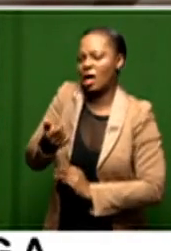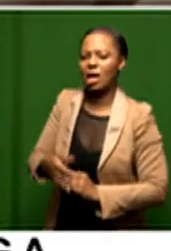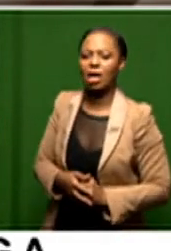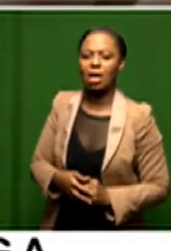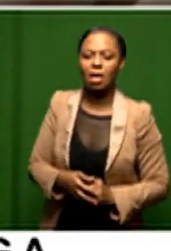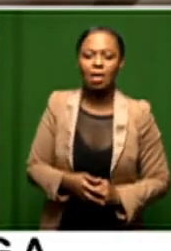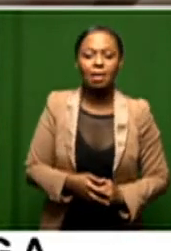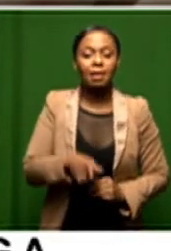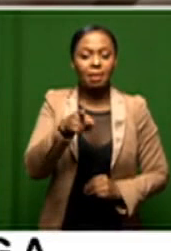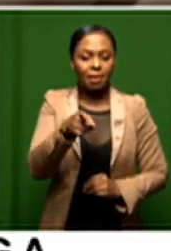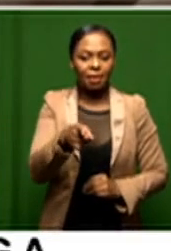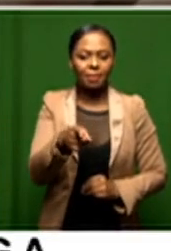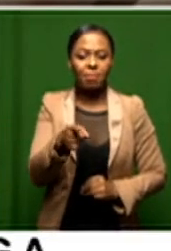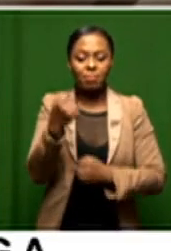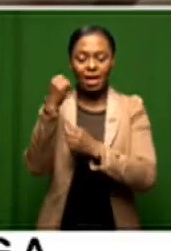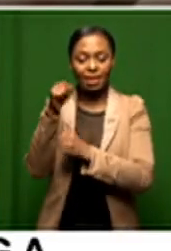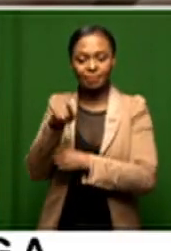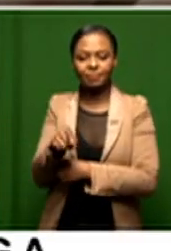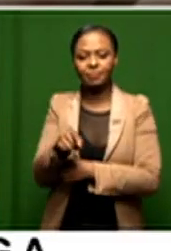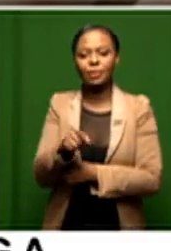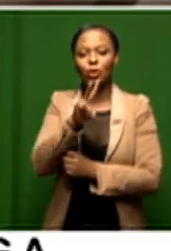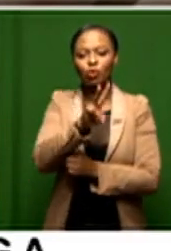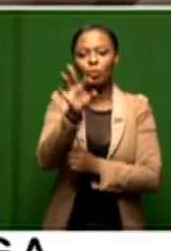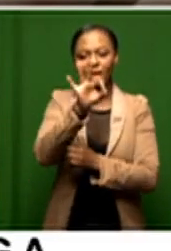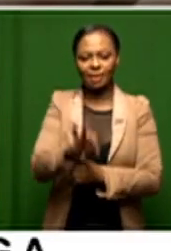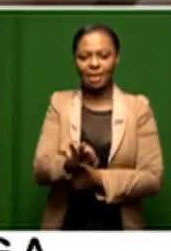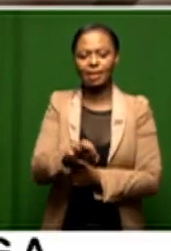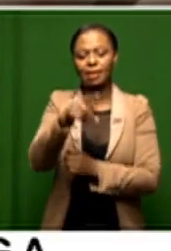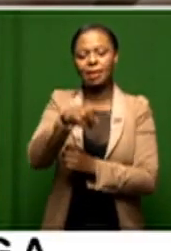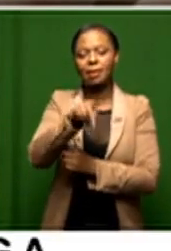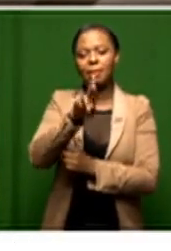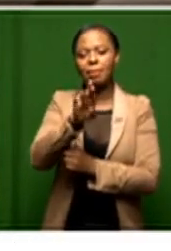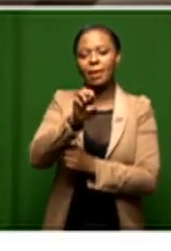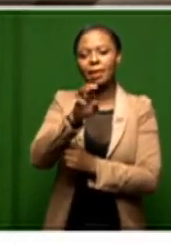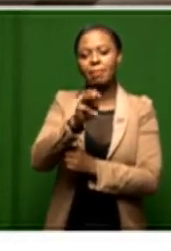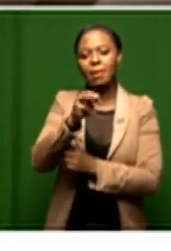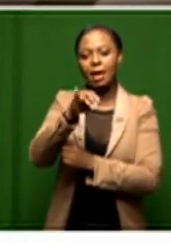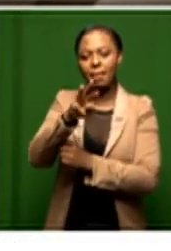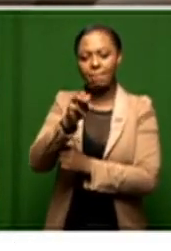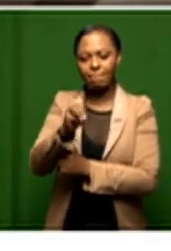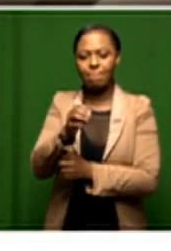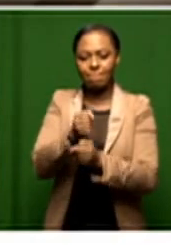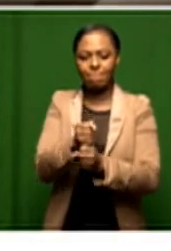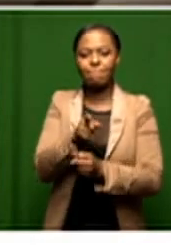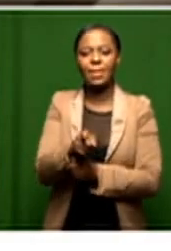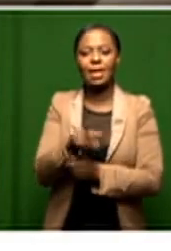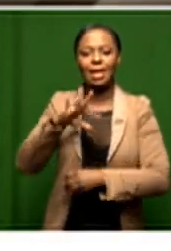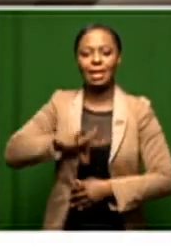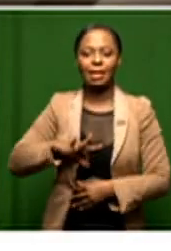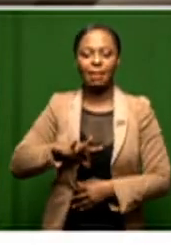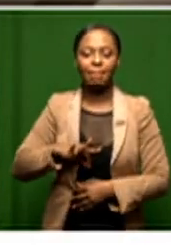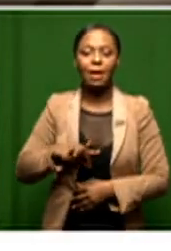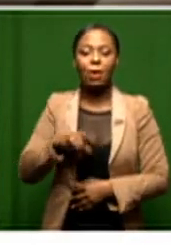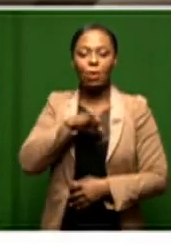the industry, as I said, are less than 2% of premium income. It's impossible to actuarially project